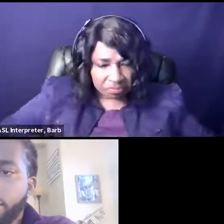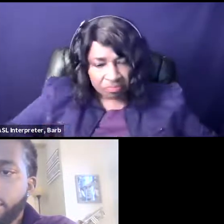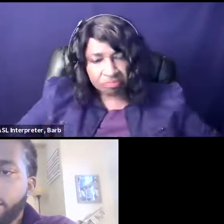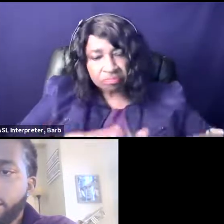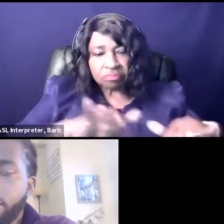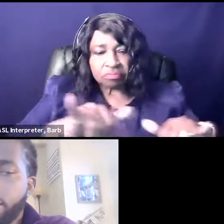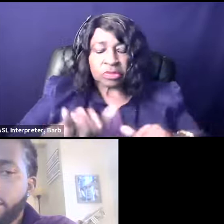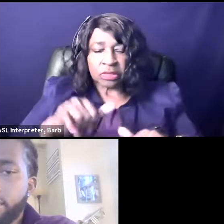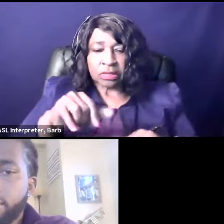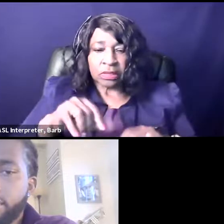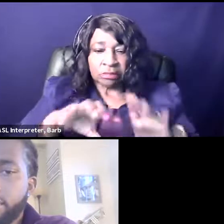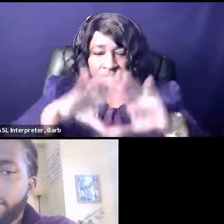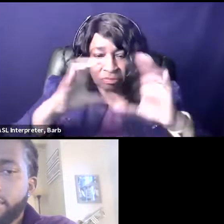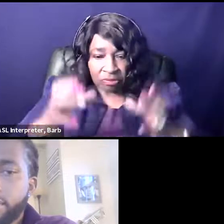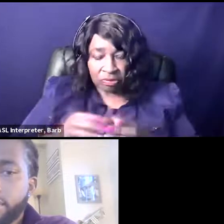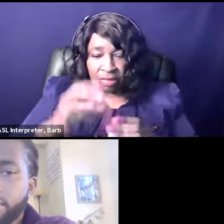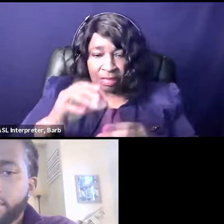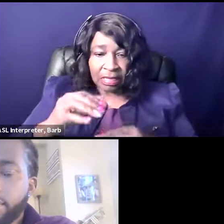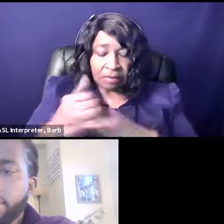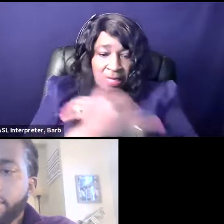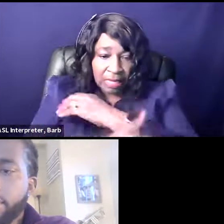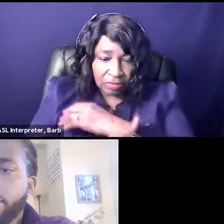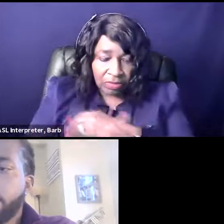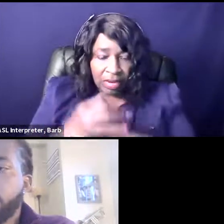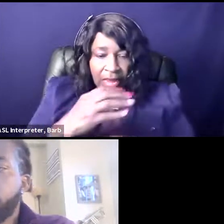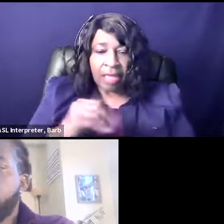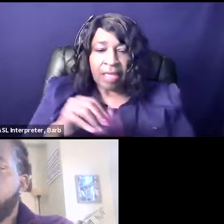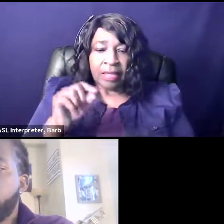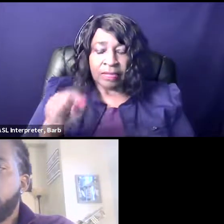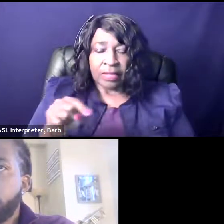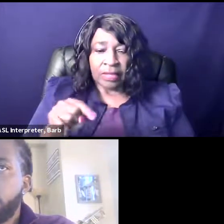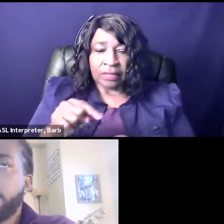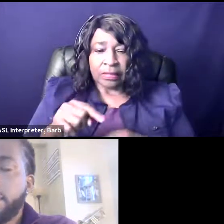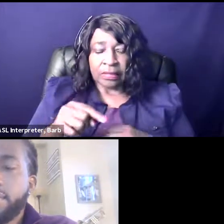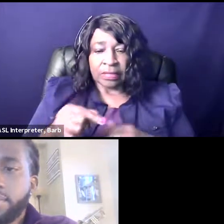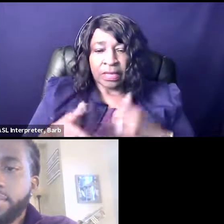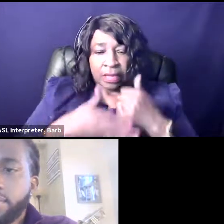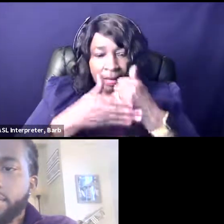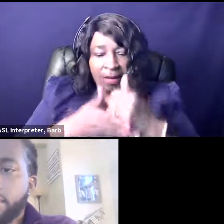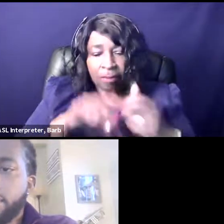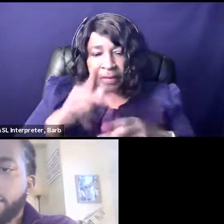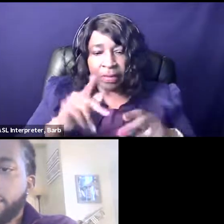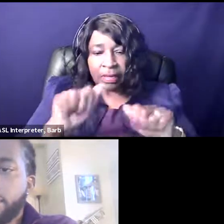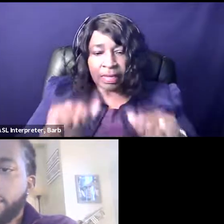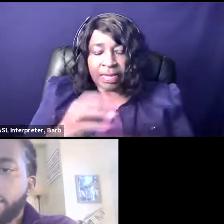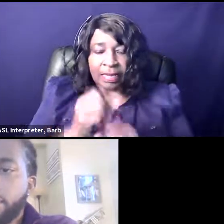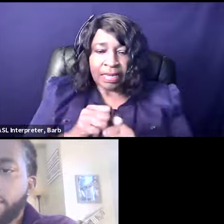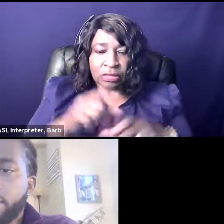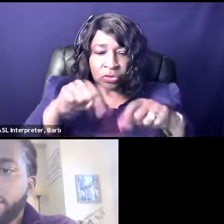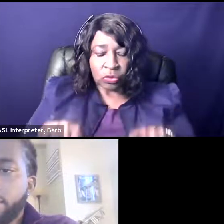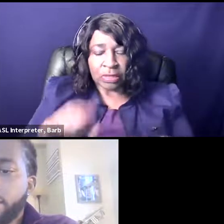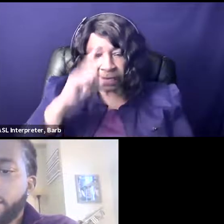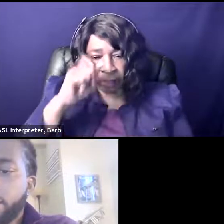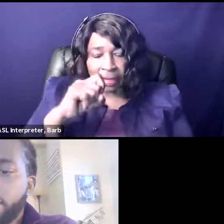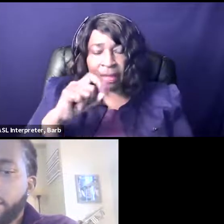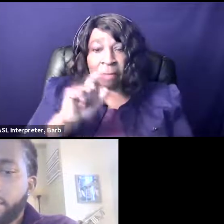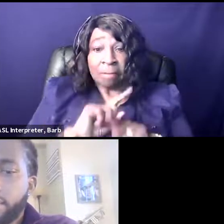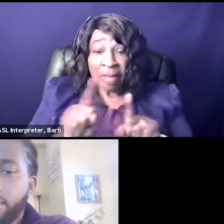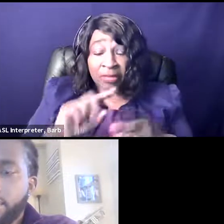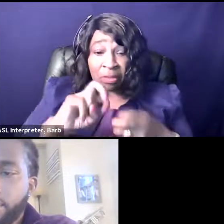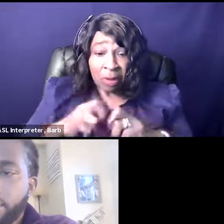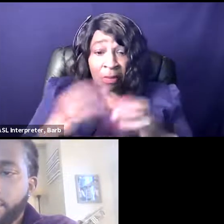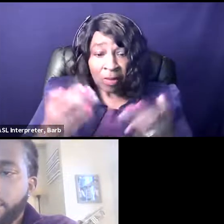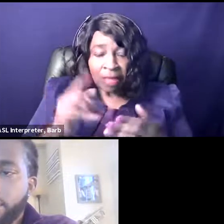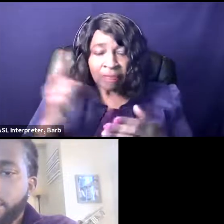There's usually a summer assistance that people can get and a winter assistance. Some states only allow you to get it once a year.